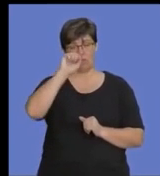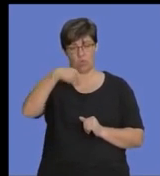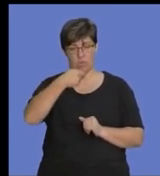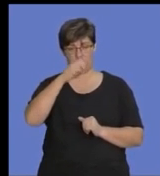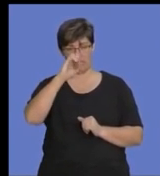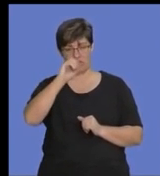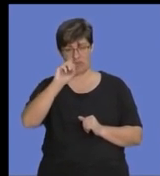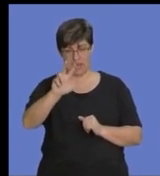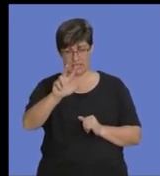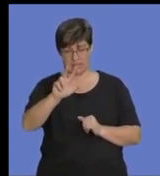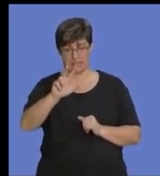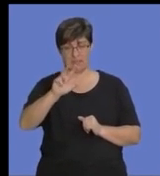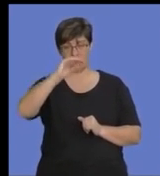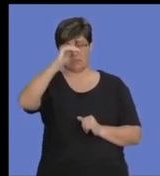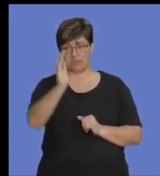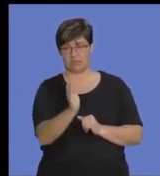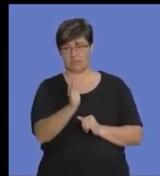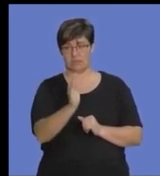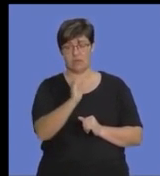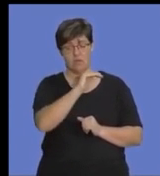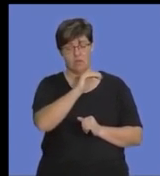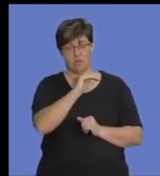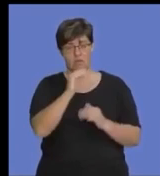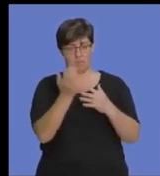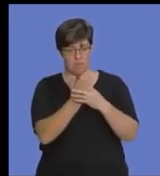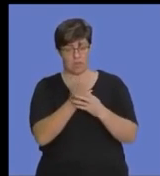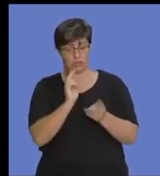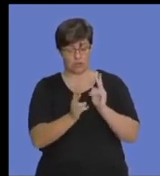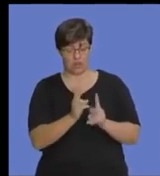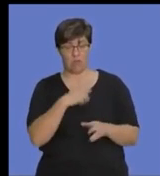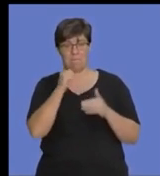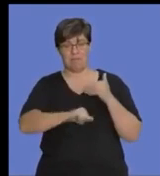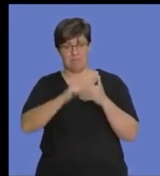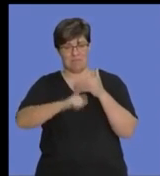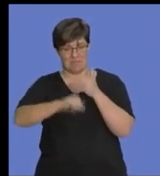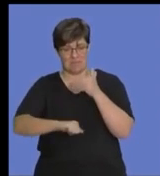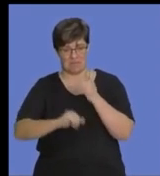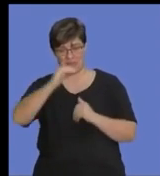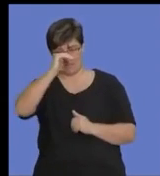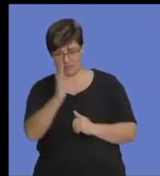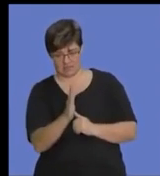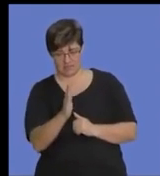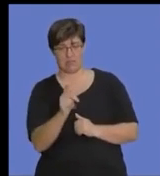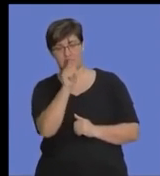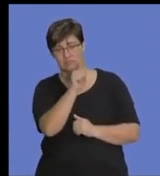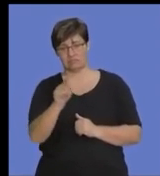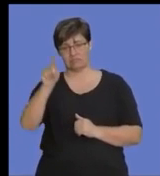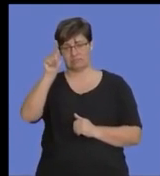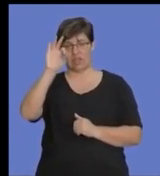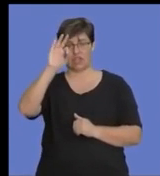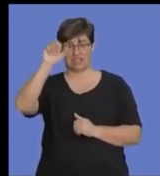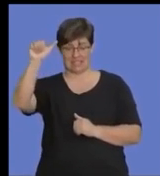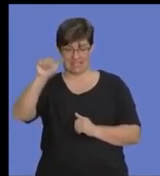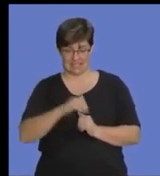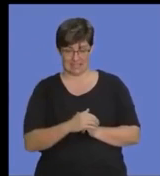is 0.08. And this was for on a monthly basis. And this was to the